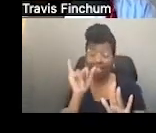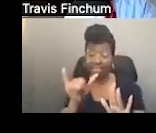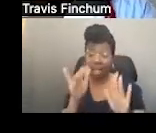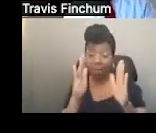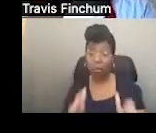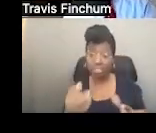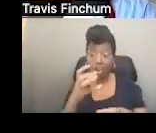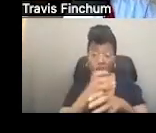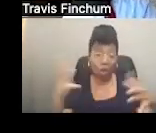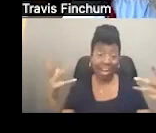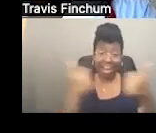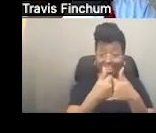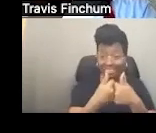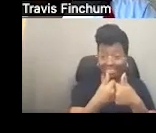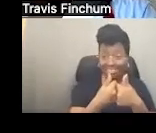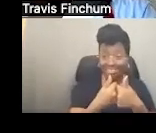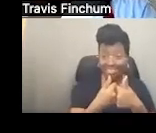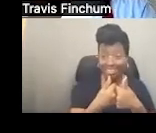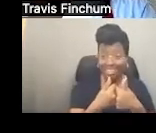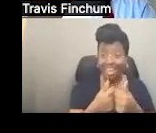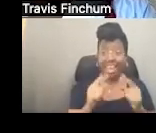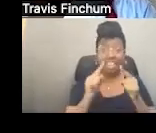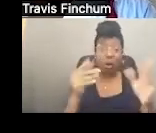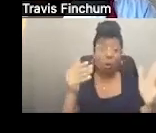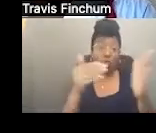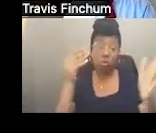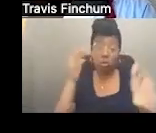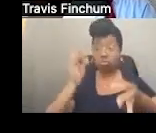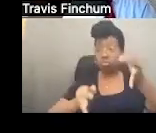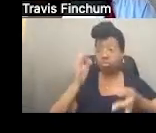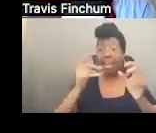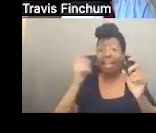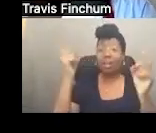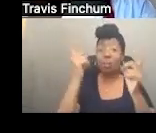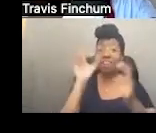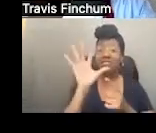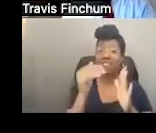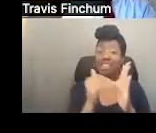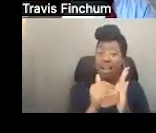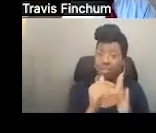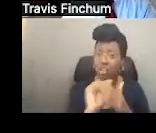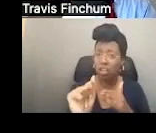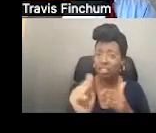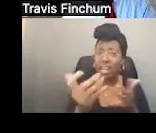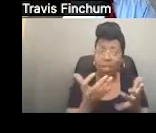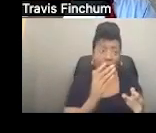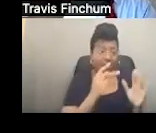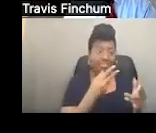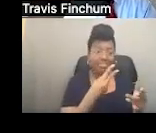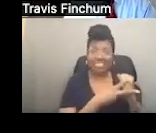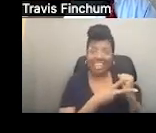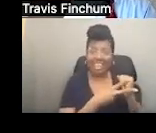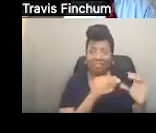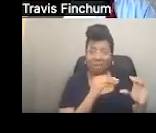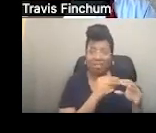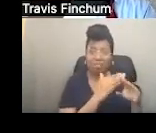they've recovered $500,000 and we want to protect those funds. Those funds, if the individual is under the age of